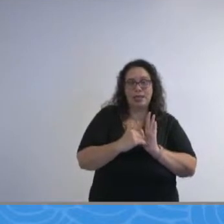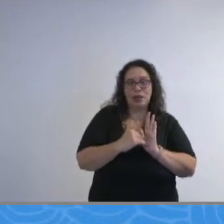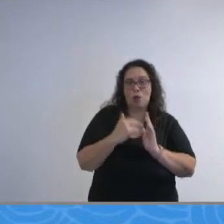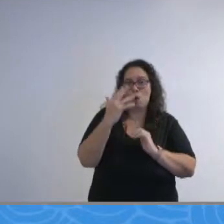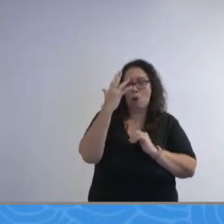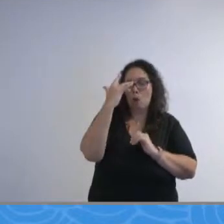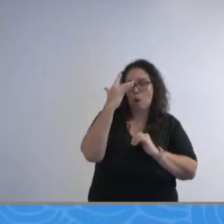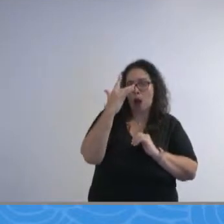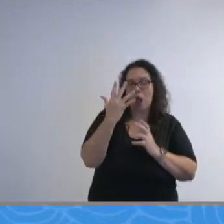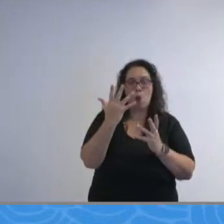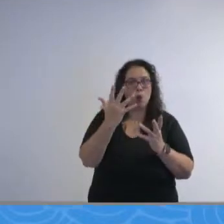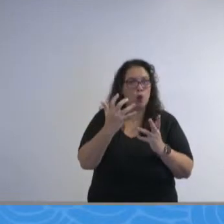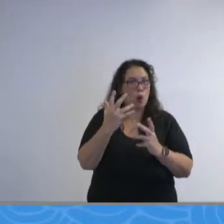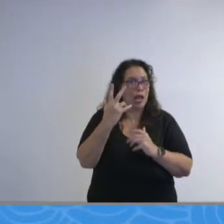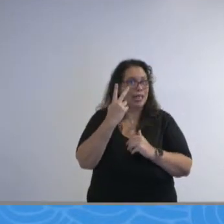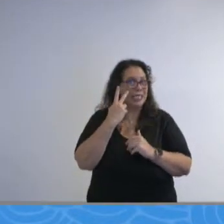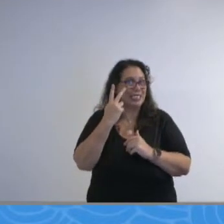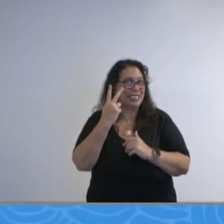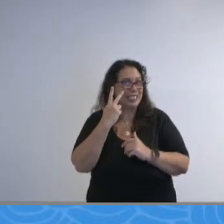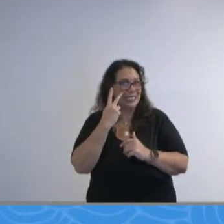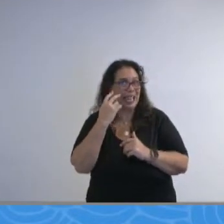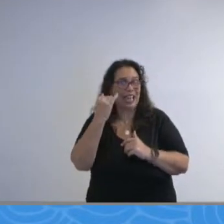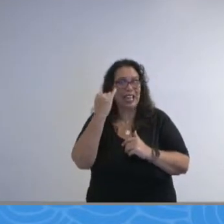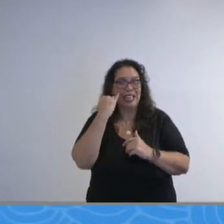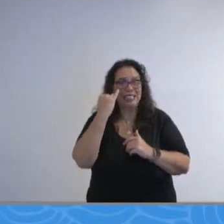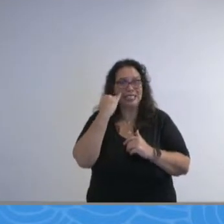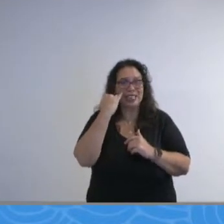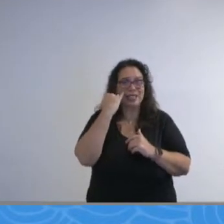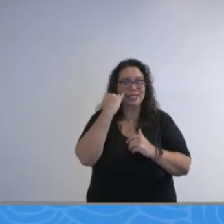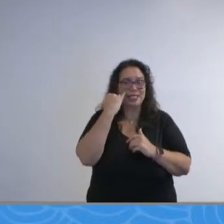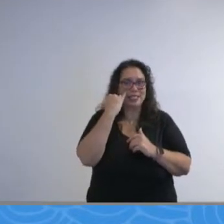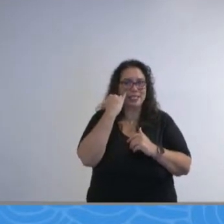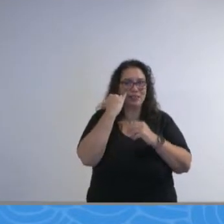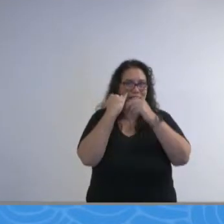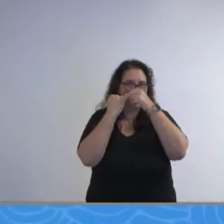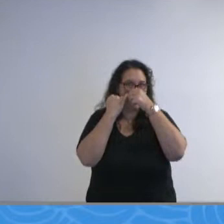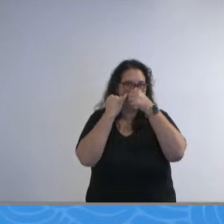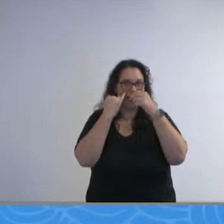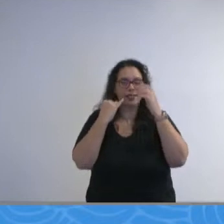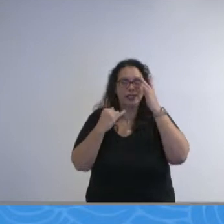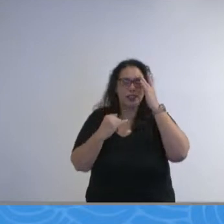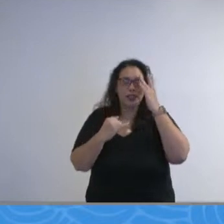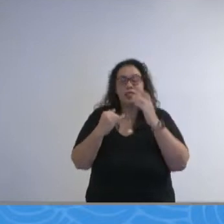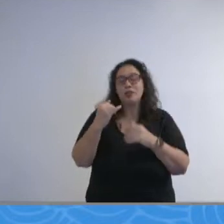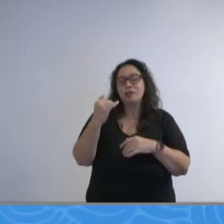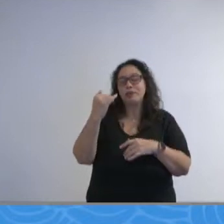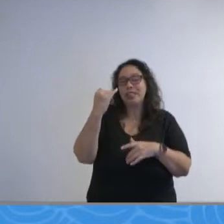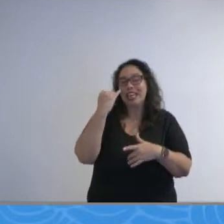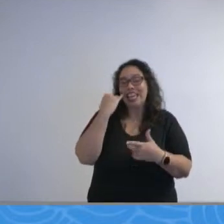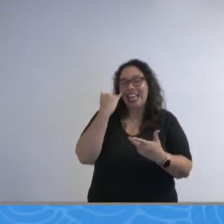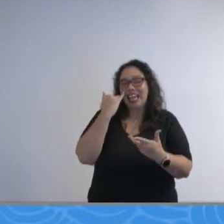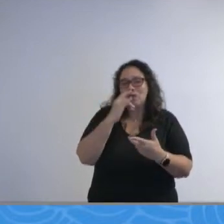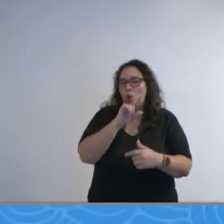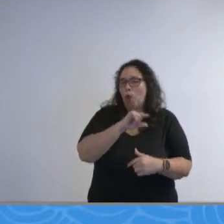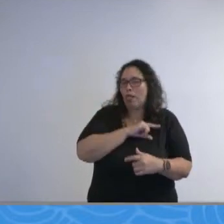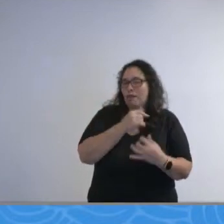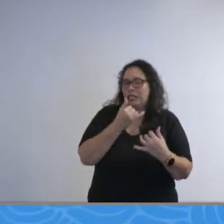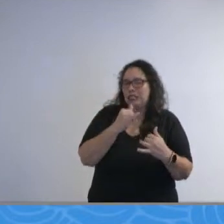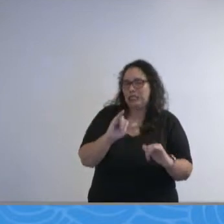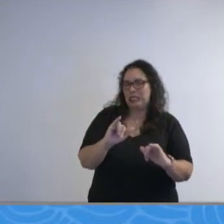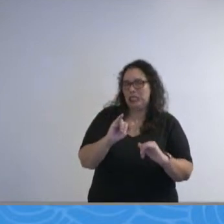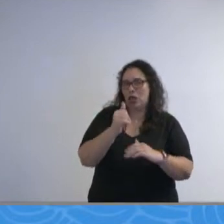is eligible under IDEA for an IEP. Based on the assessments, the IEP team